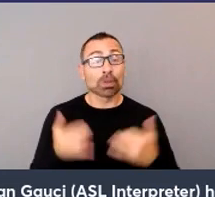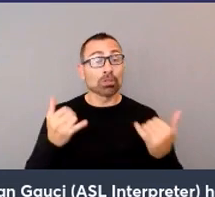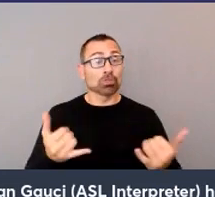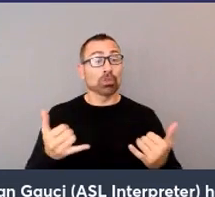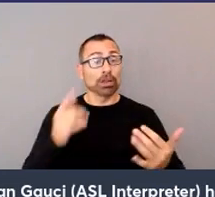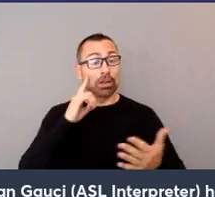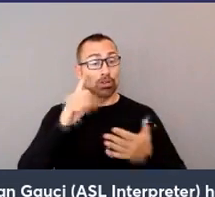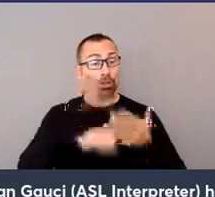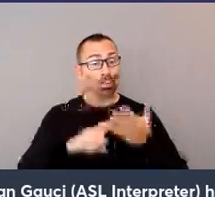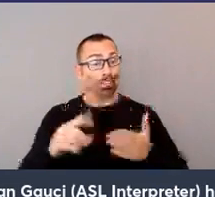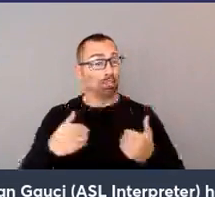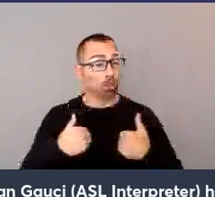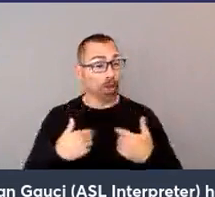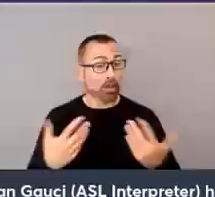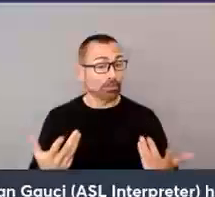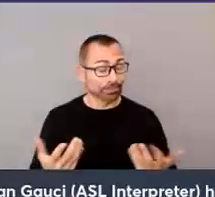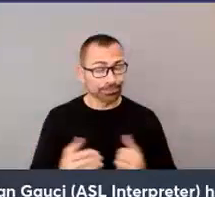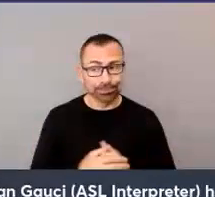you have